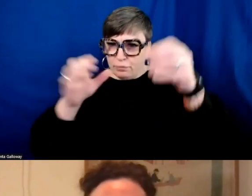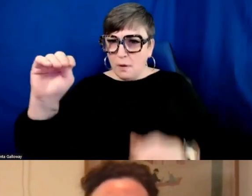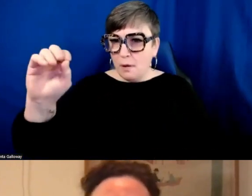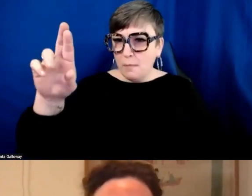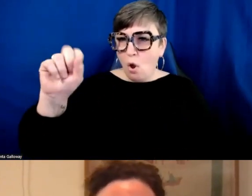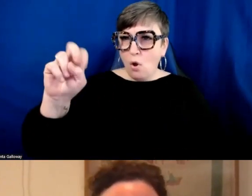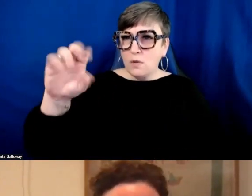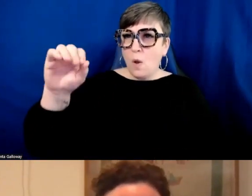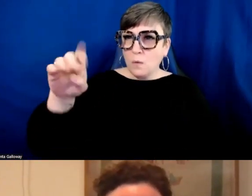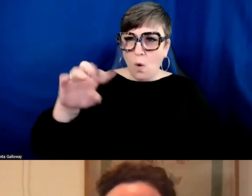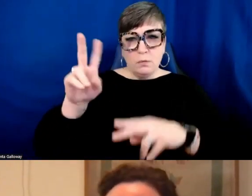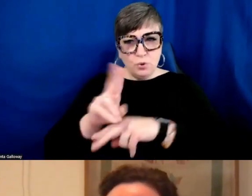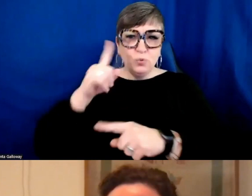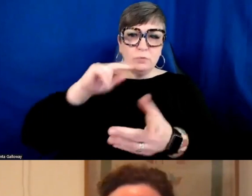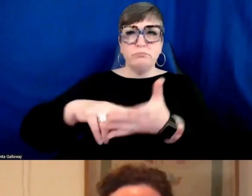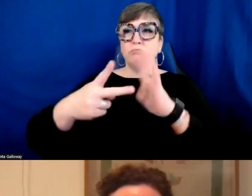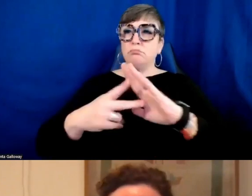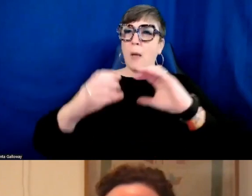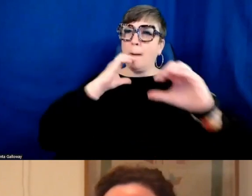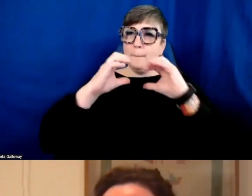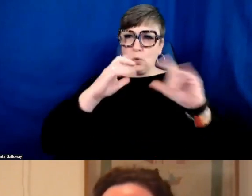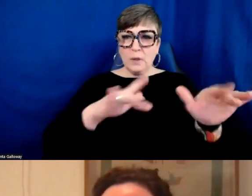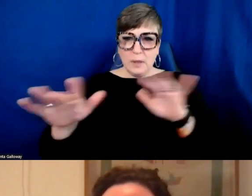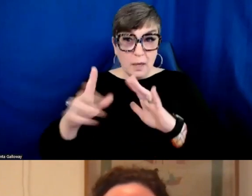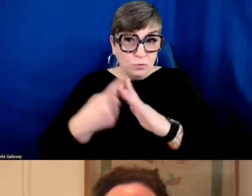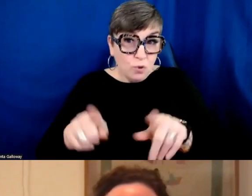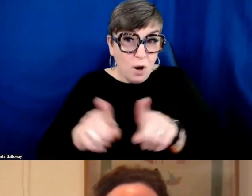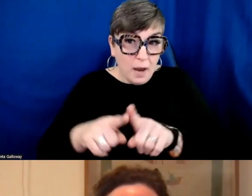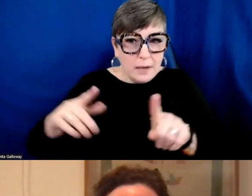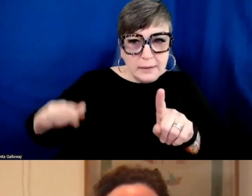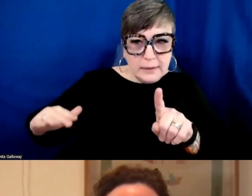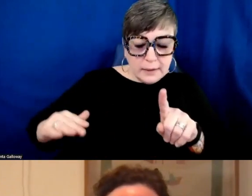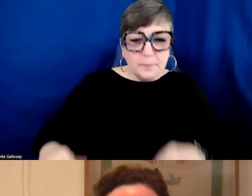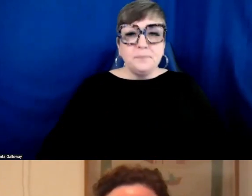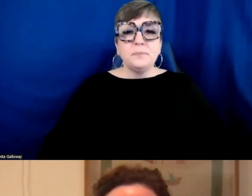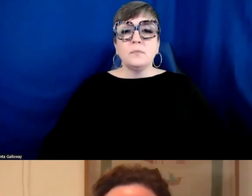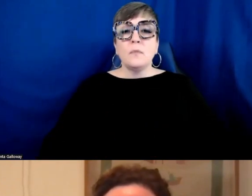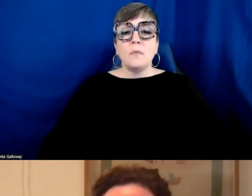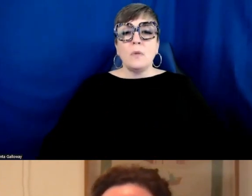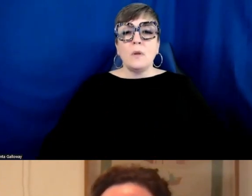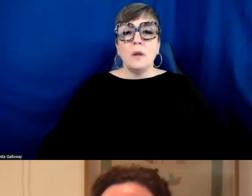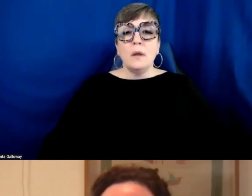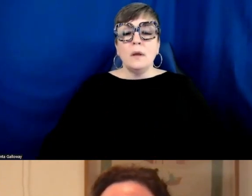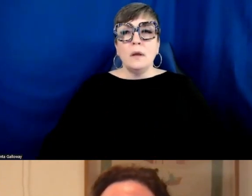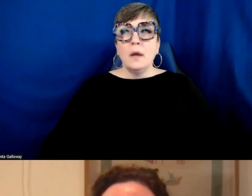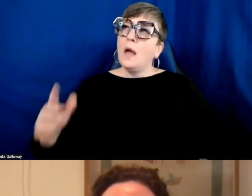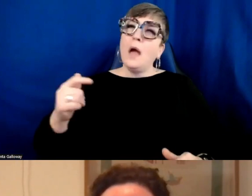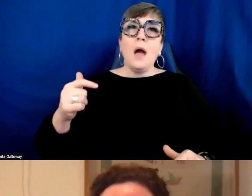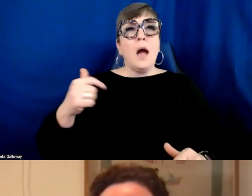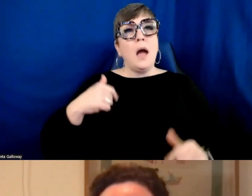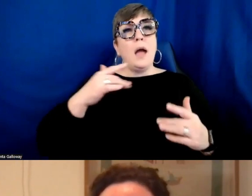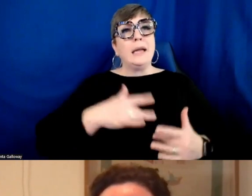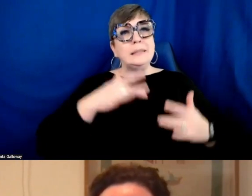it to communicate in various ways, starting as a kid. Um, yeah, I tend to write about, even though he